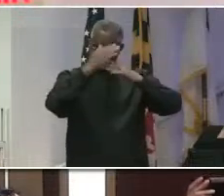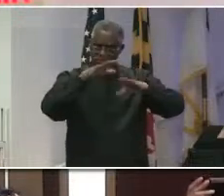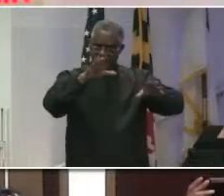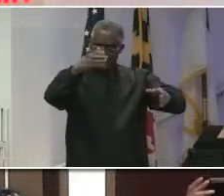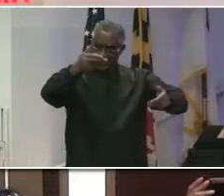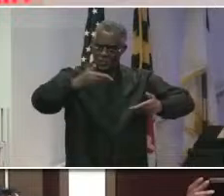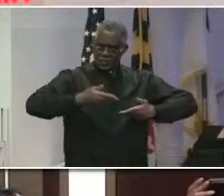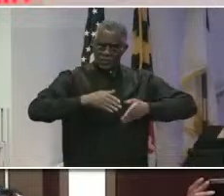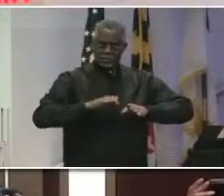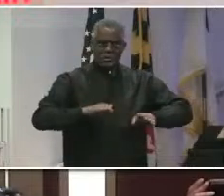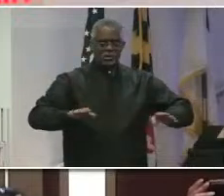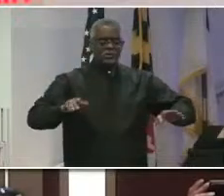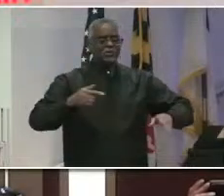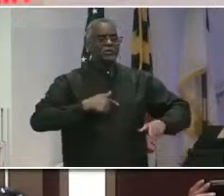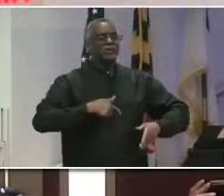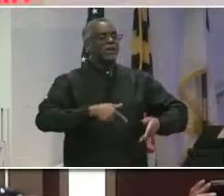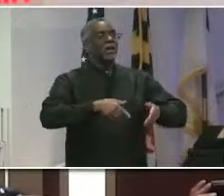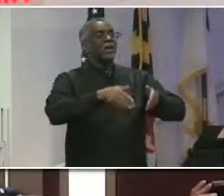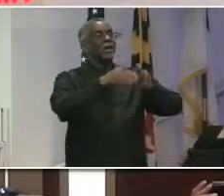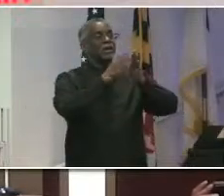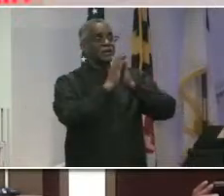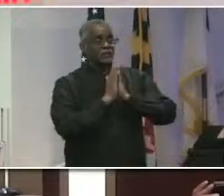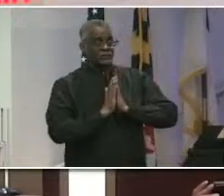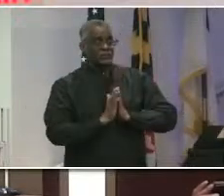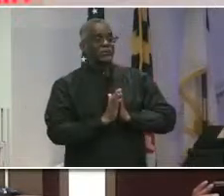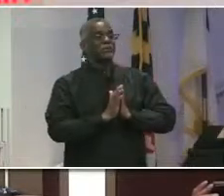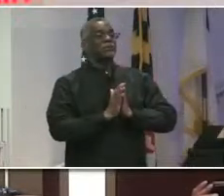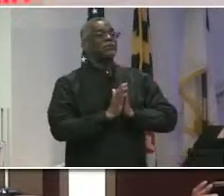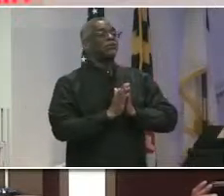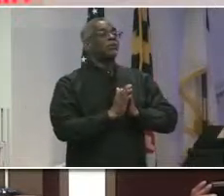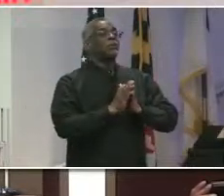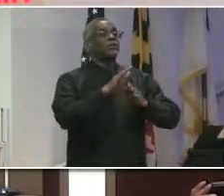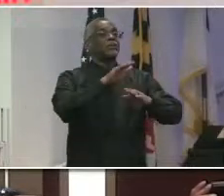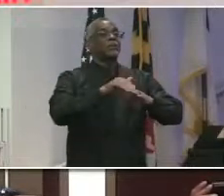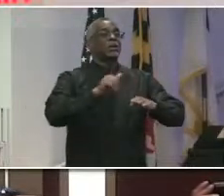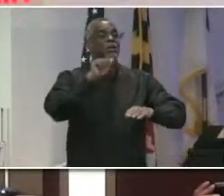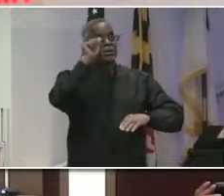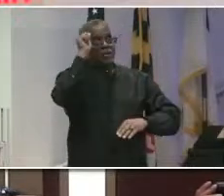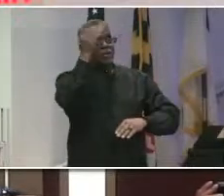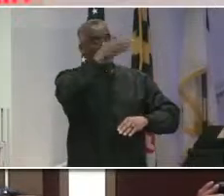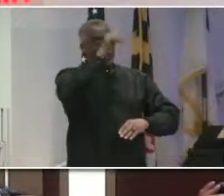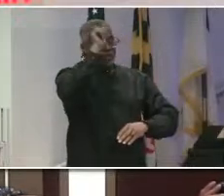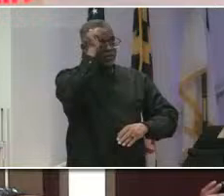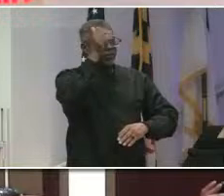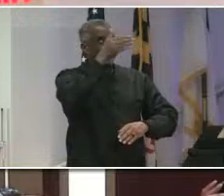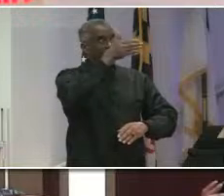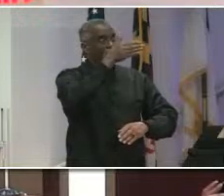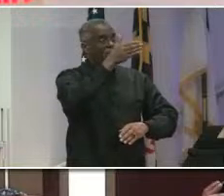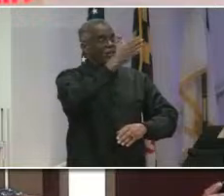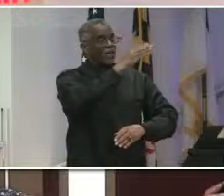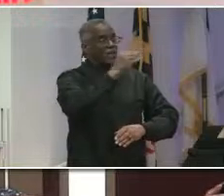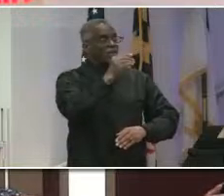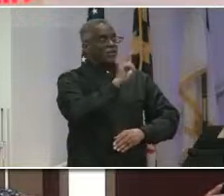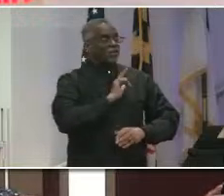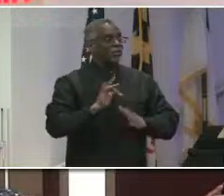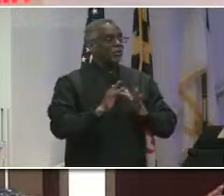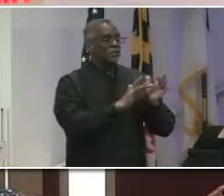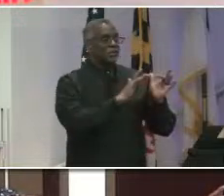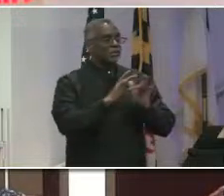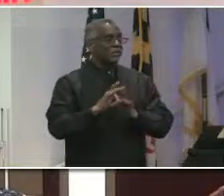beseech you to call upon God the Father through our Lord Jesus Christ, that all of his bounteous goodness he will